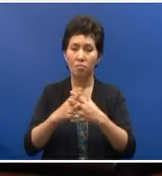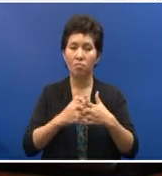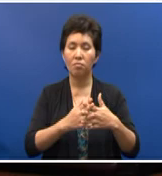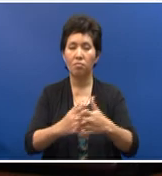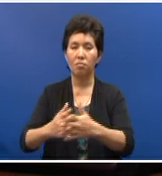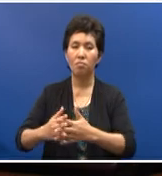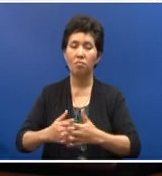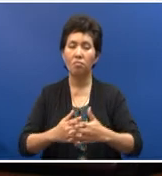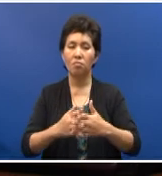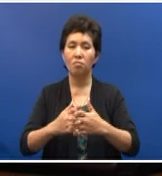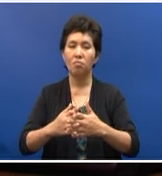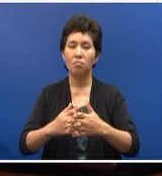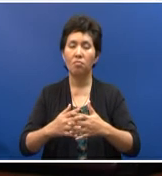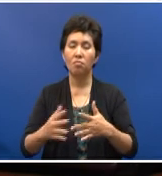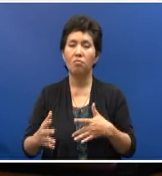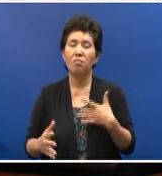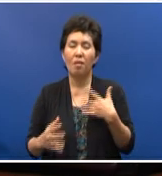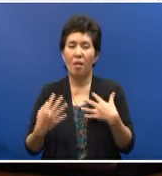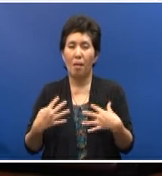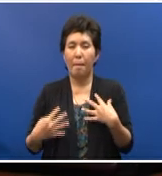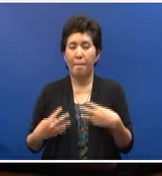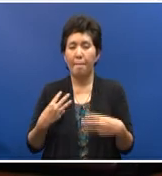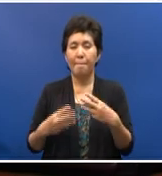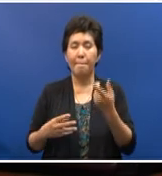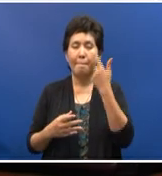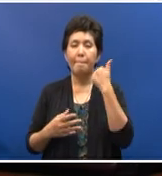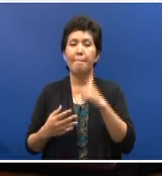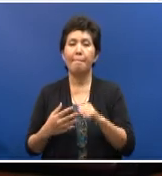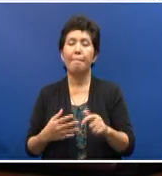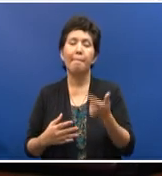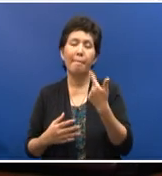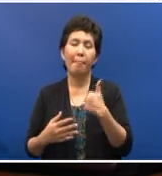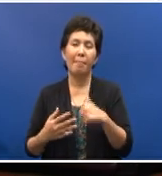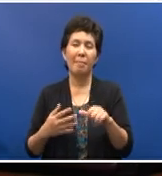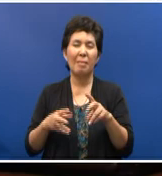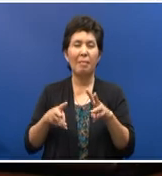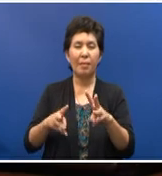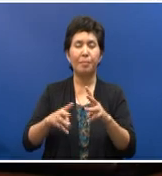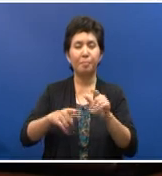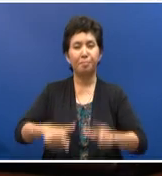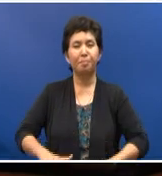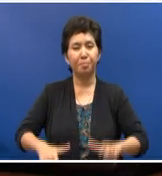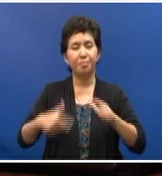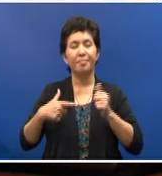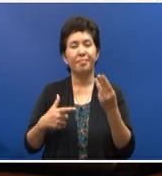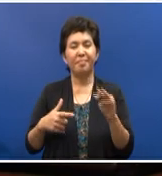girls, they begin to rebel, okay, and they experience psychological pressure. Okay,